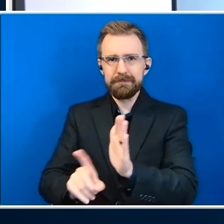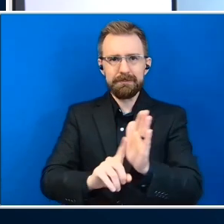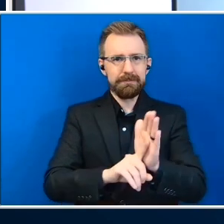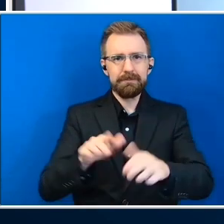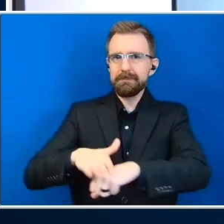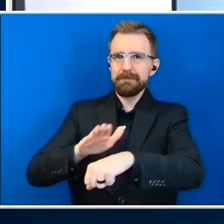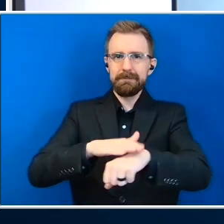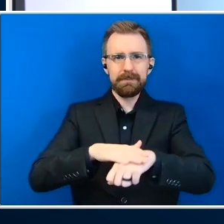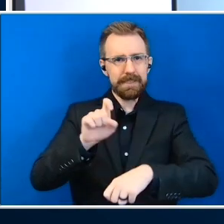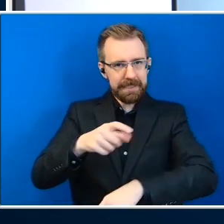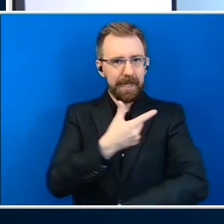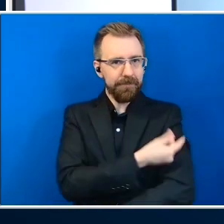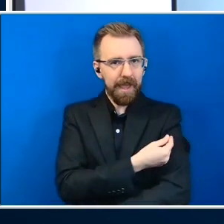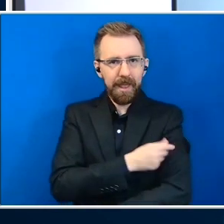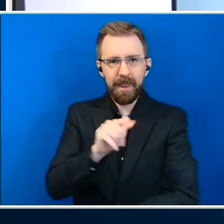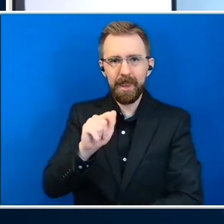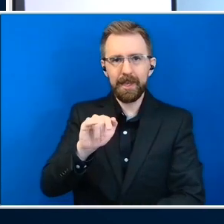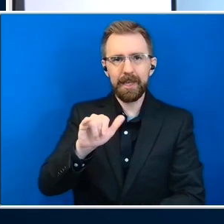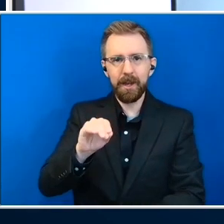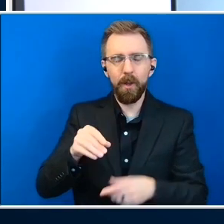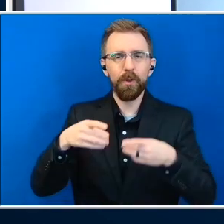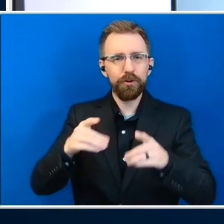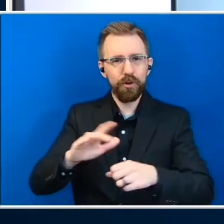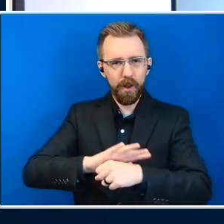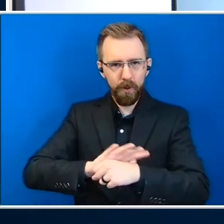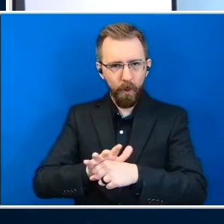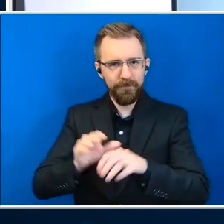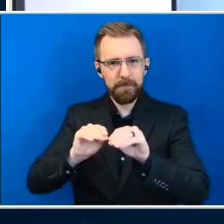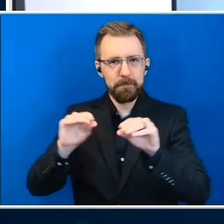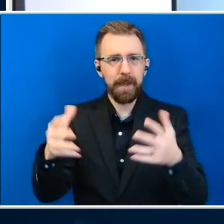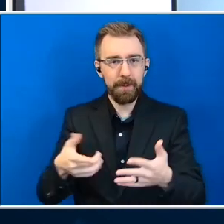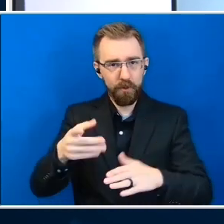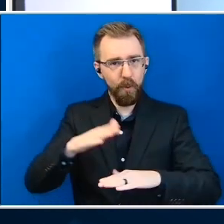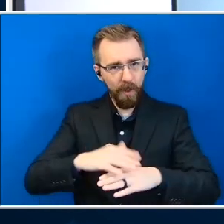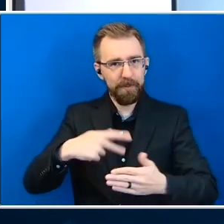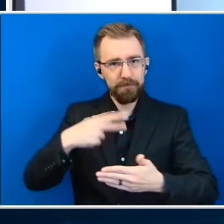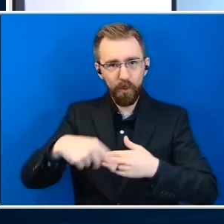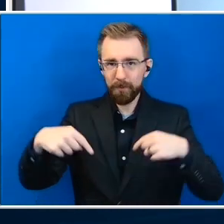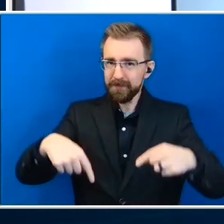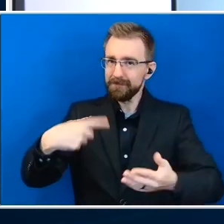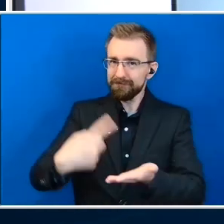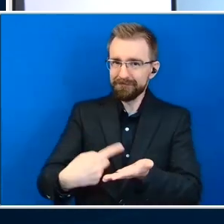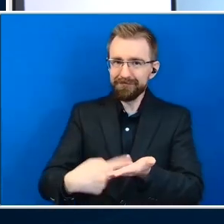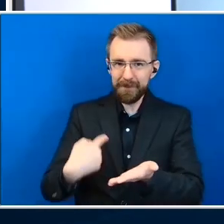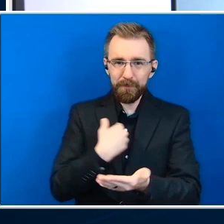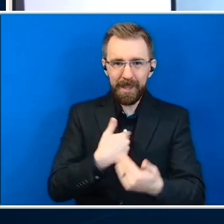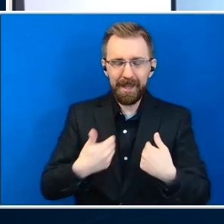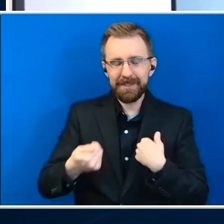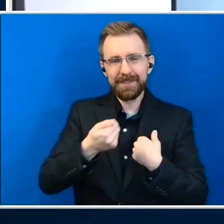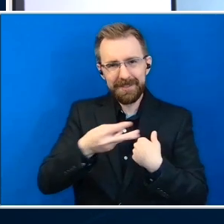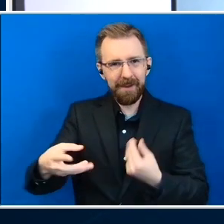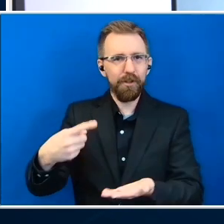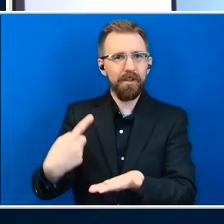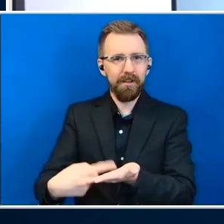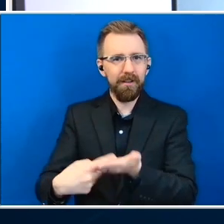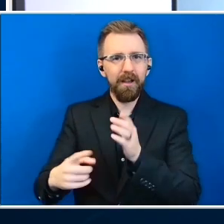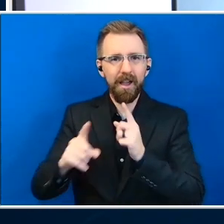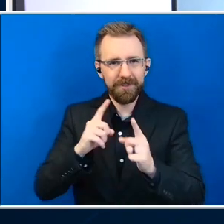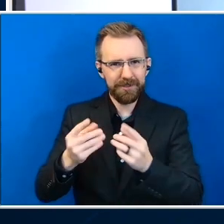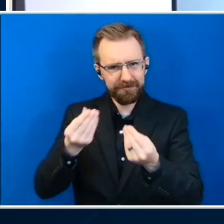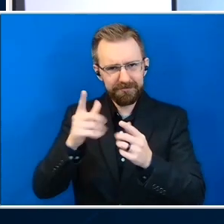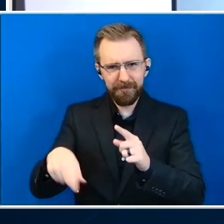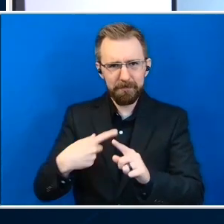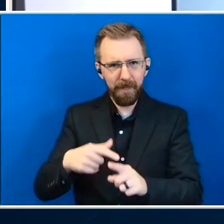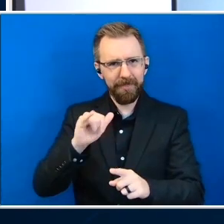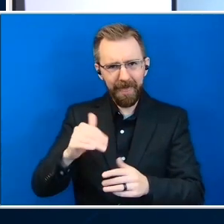vaccinate Latinos during the COVID pandemic. You were on this program talking about this. We had multiple conversations. Tell us about how that work